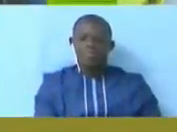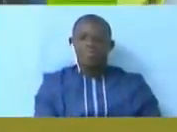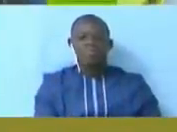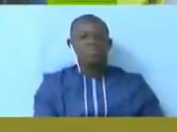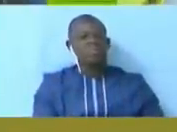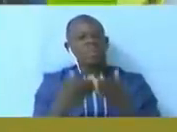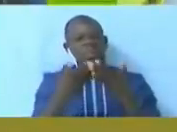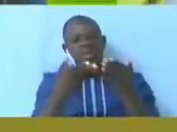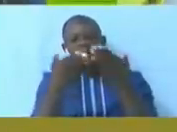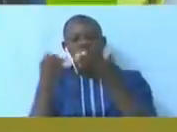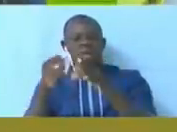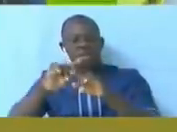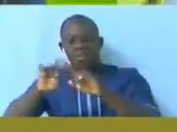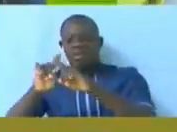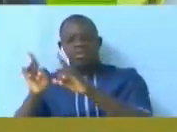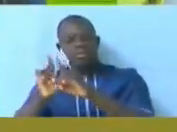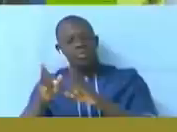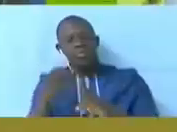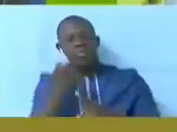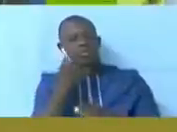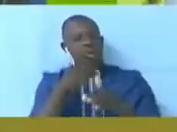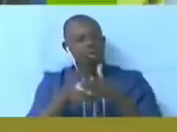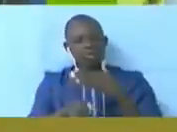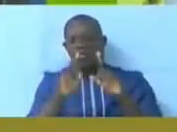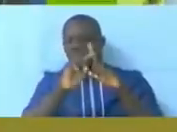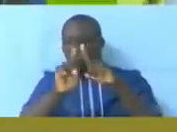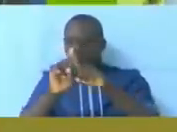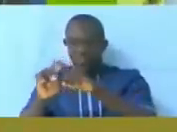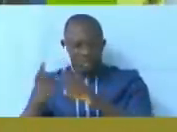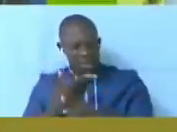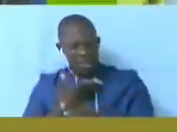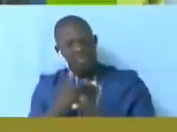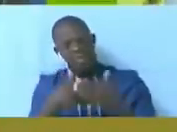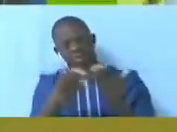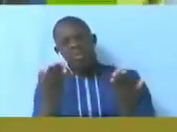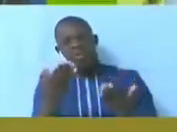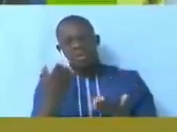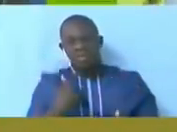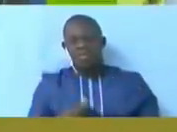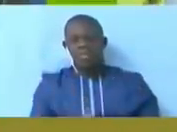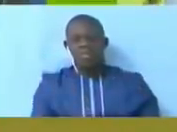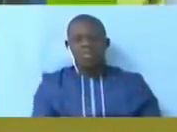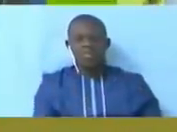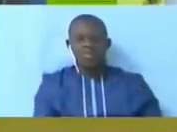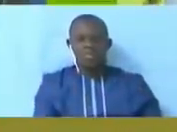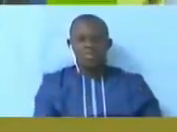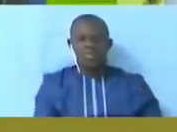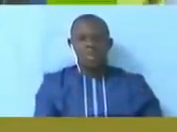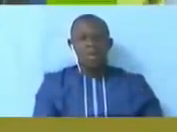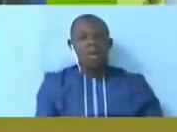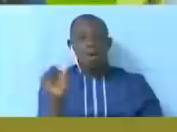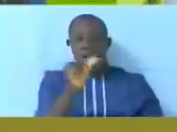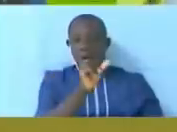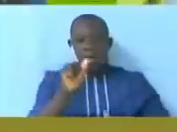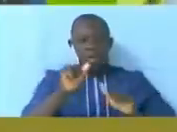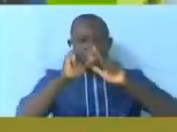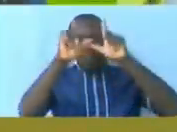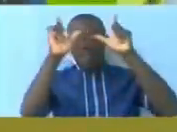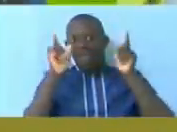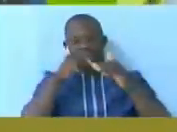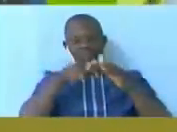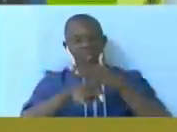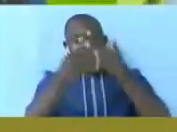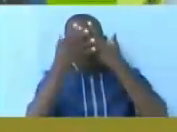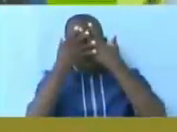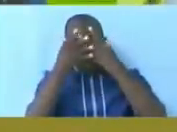sentencing. Andung yebe soronne nyala mianongo ifatata le watu lebi bemela ifatata le. Some on some counts life imprisonment, some